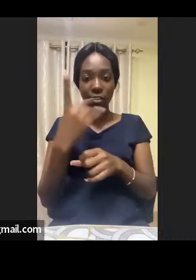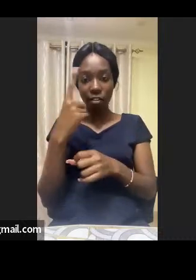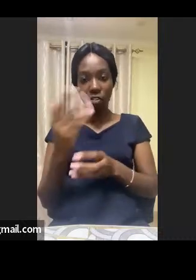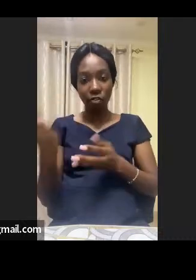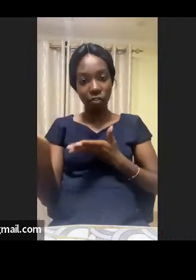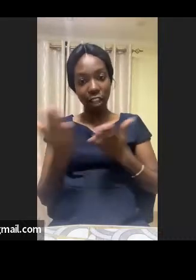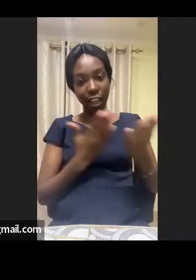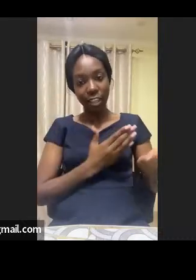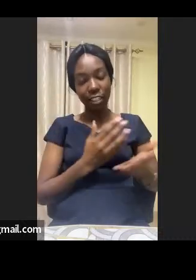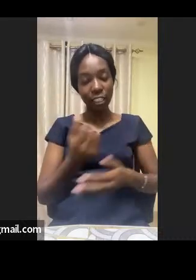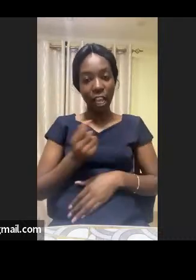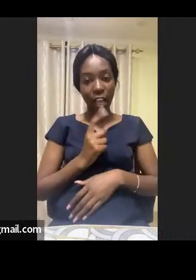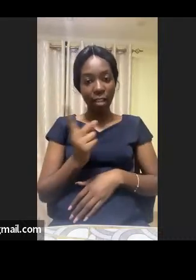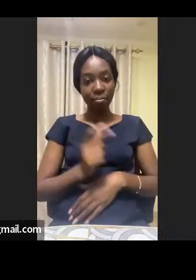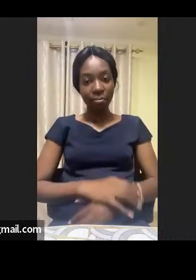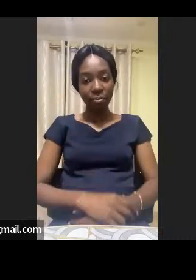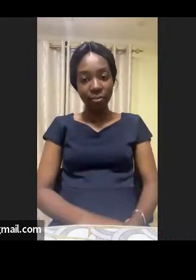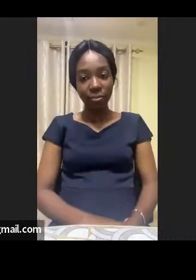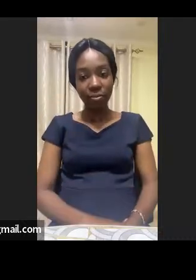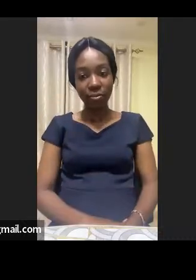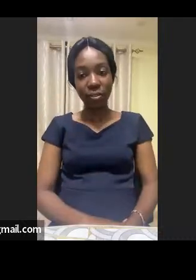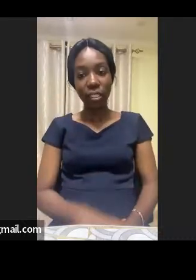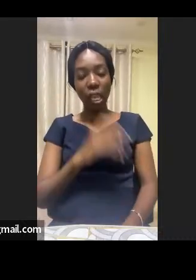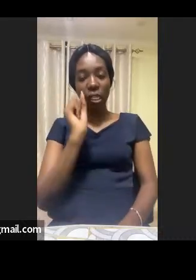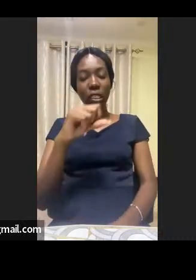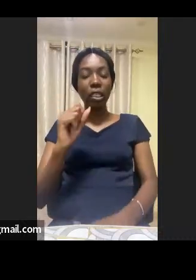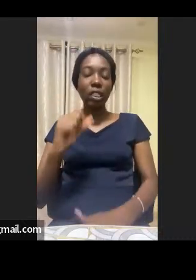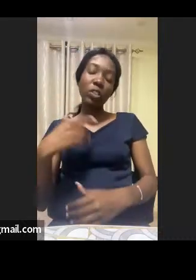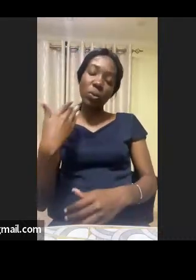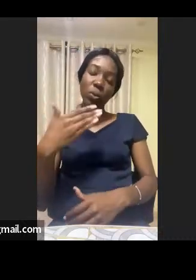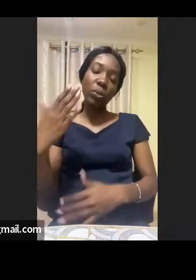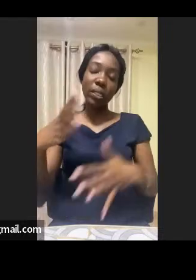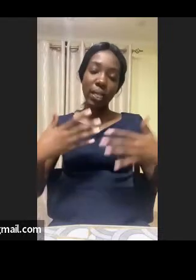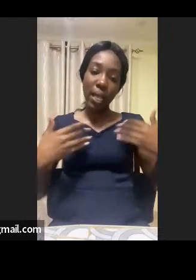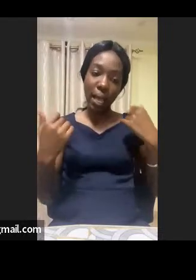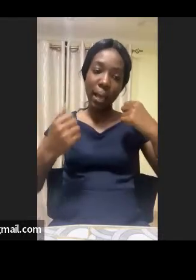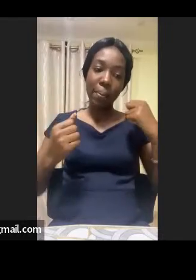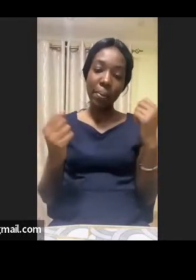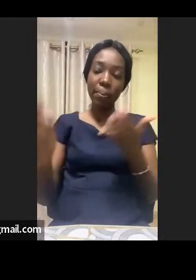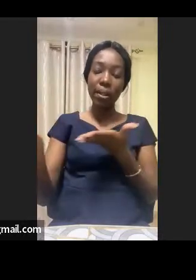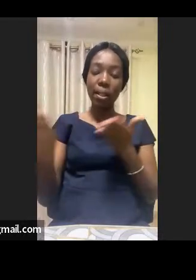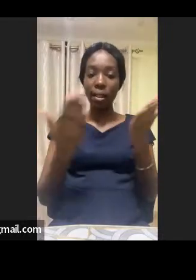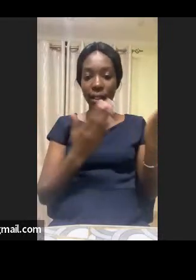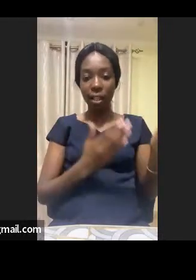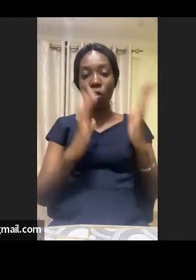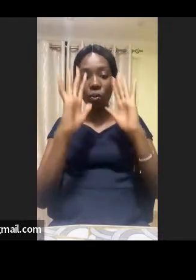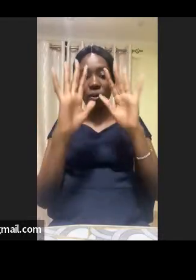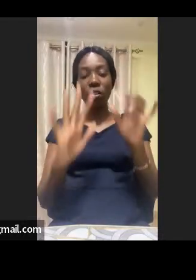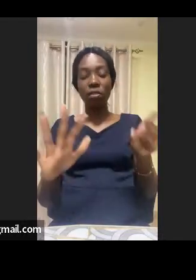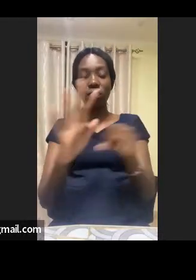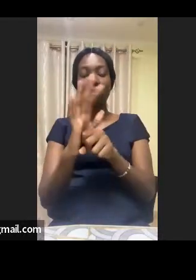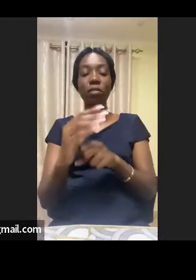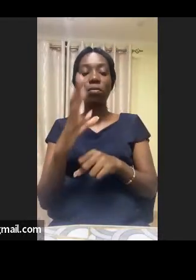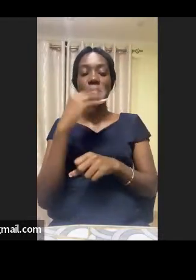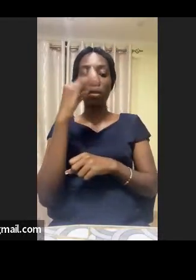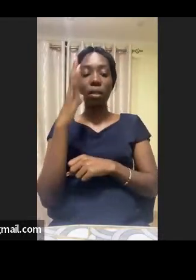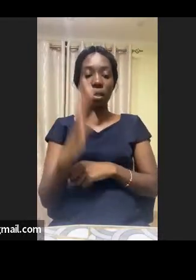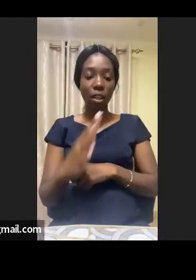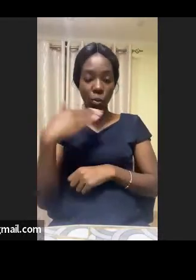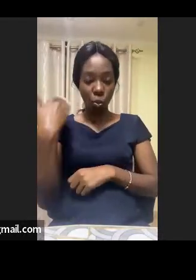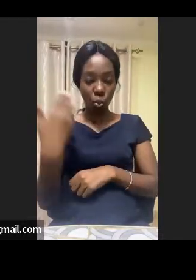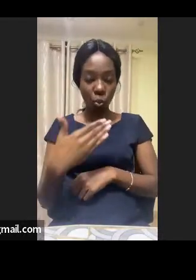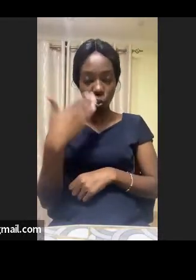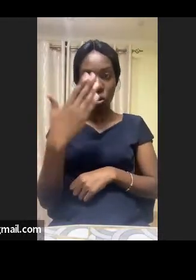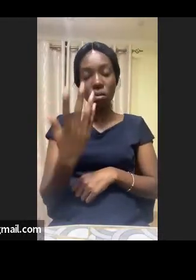course, it's always a pleasure to bringing wonderful speakers always